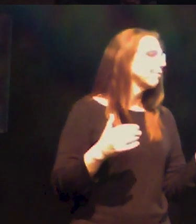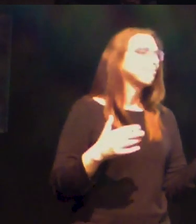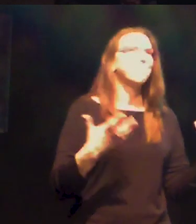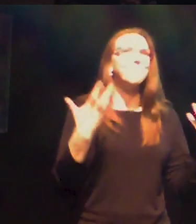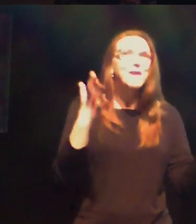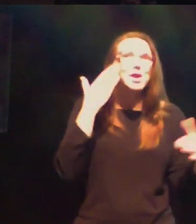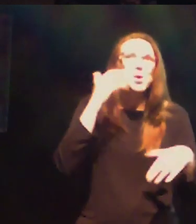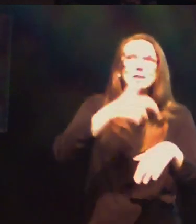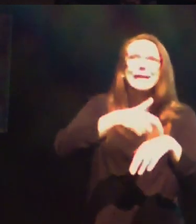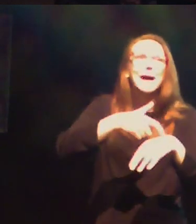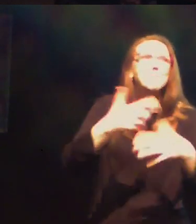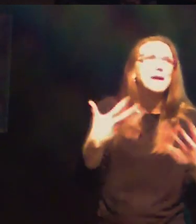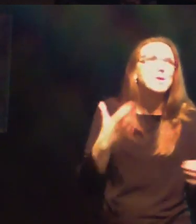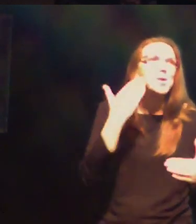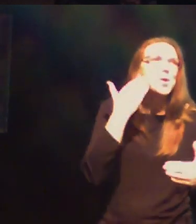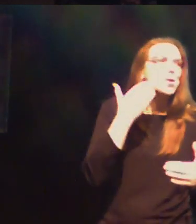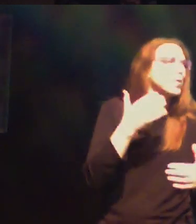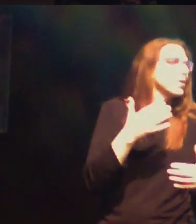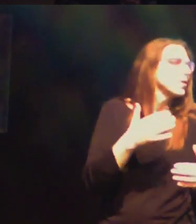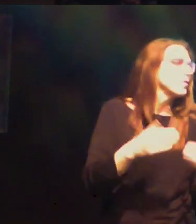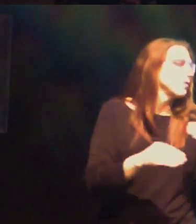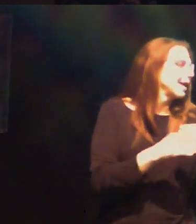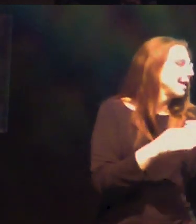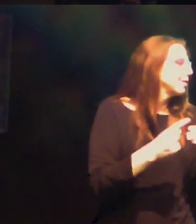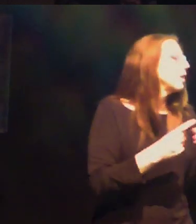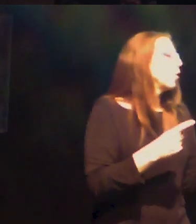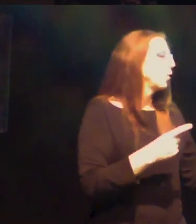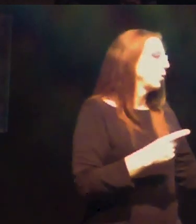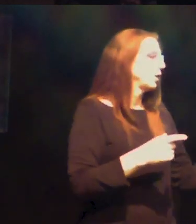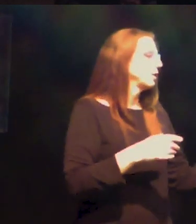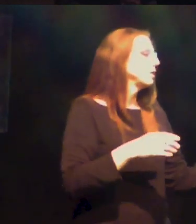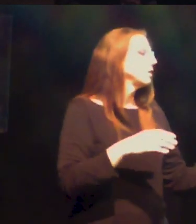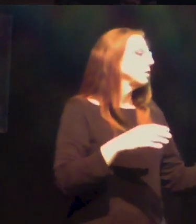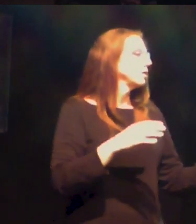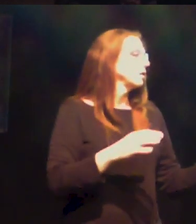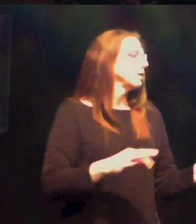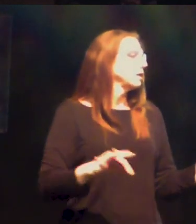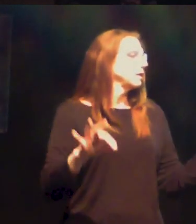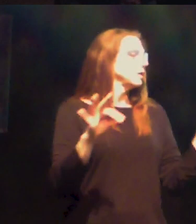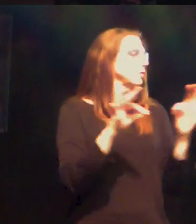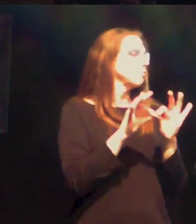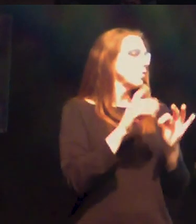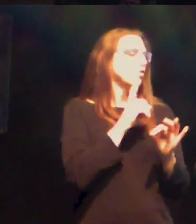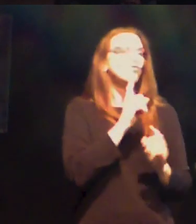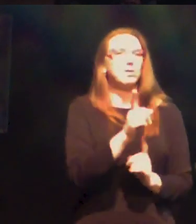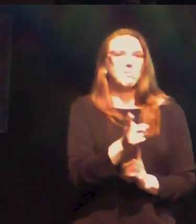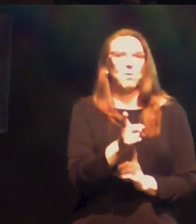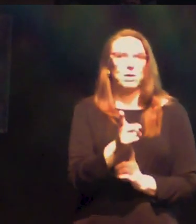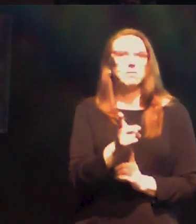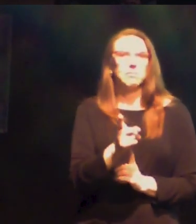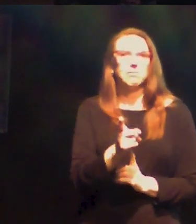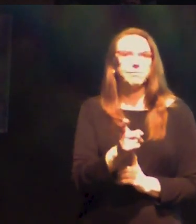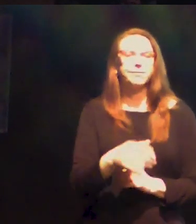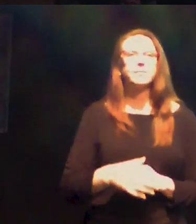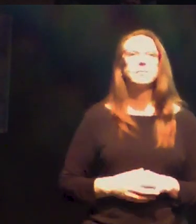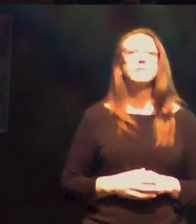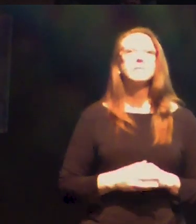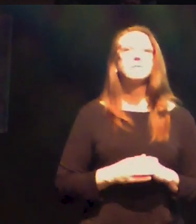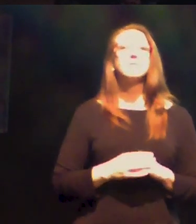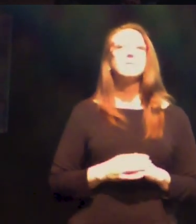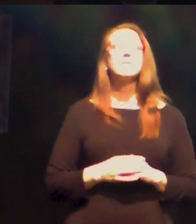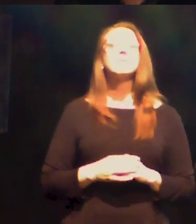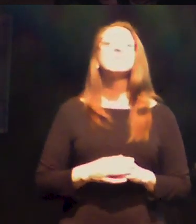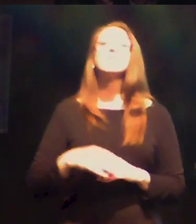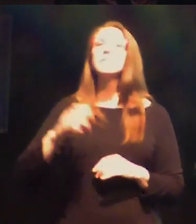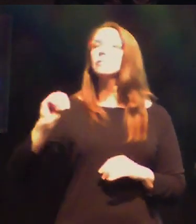And I would like to add something. I think it's an important addition to this moment